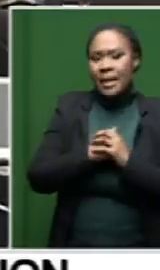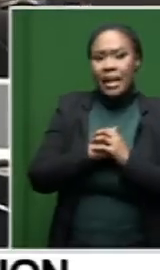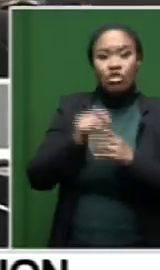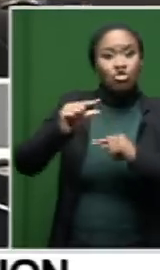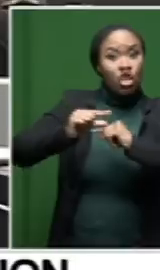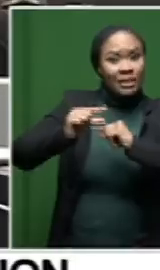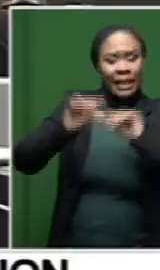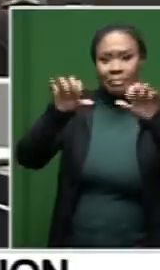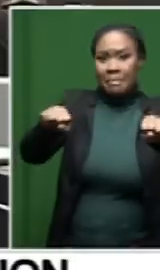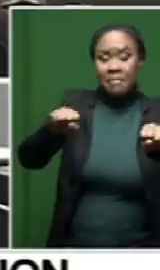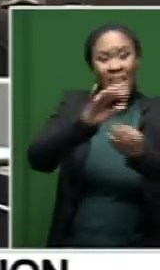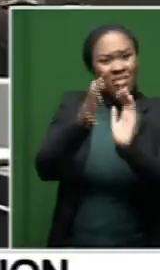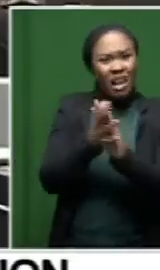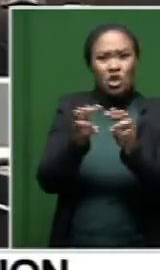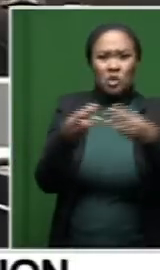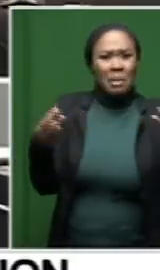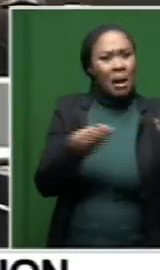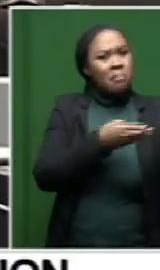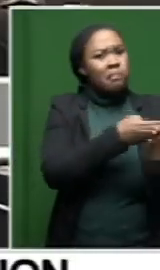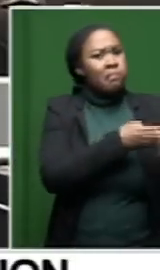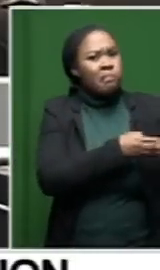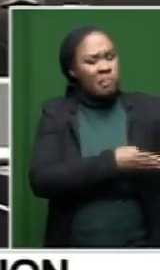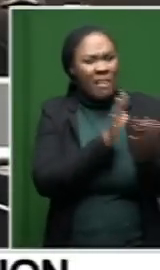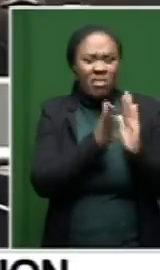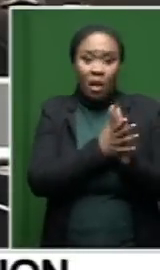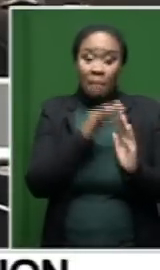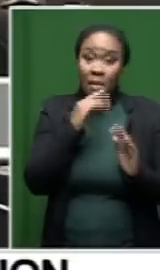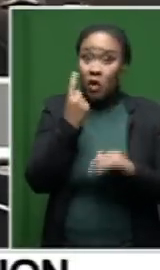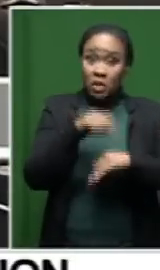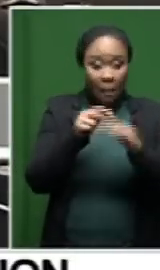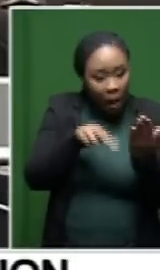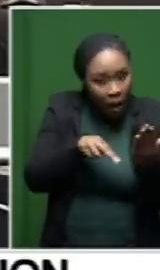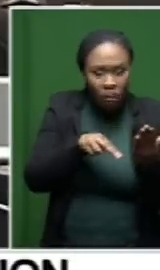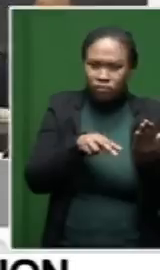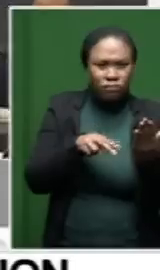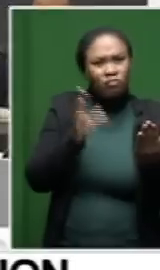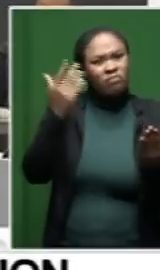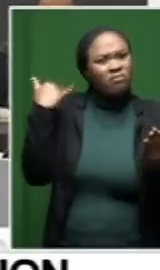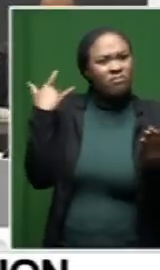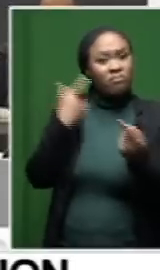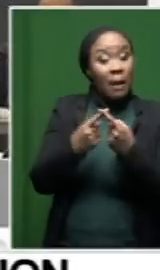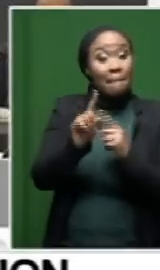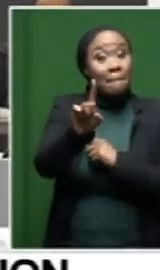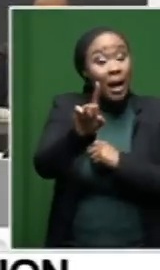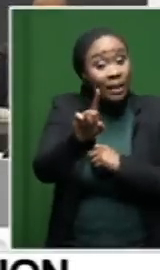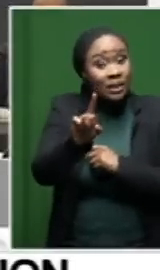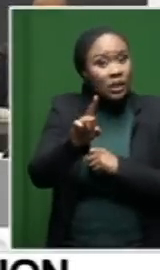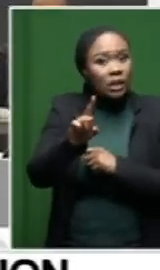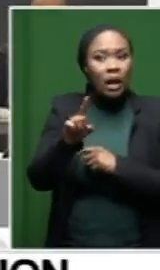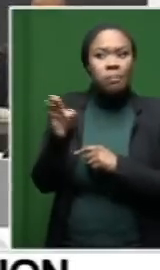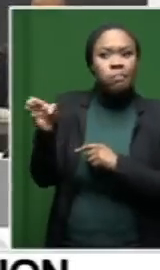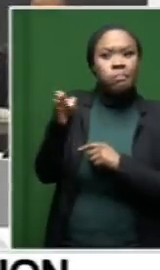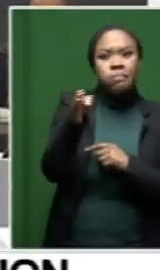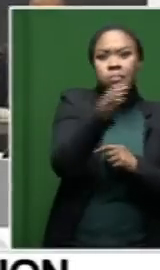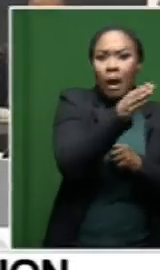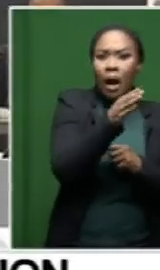all reported in the newspapers. What we didn't know is what was happening in the back room, what was happening at the board meeting